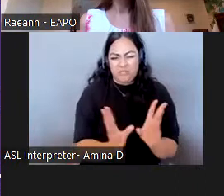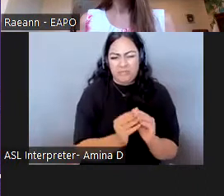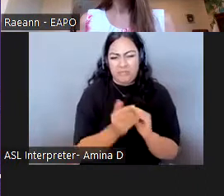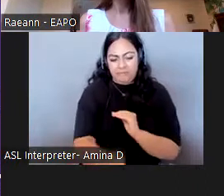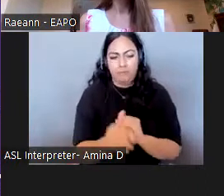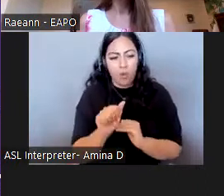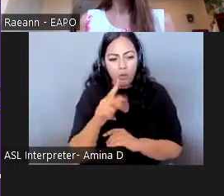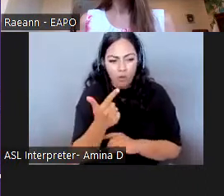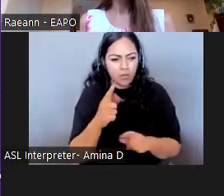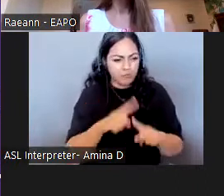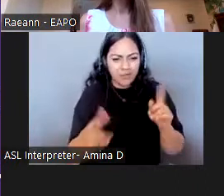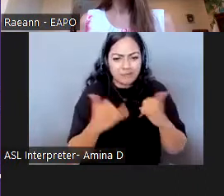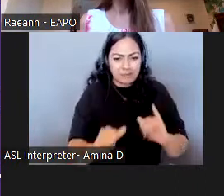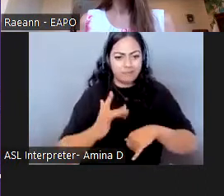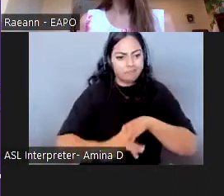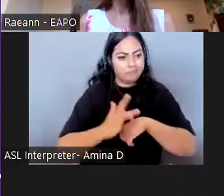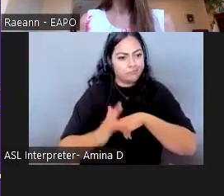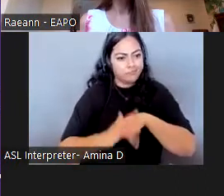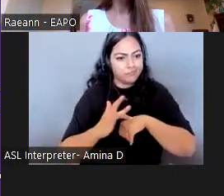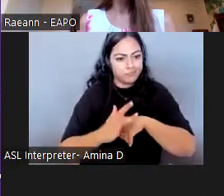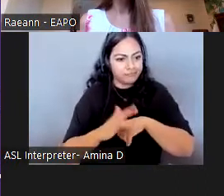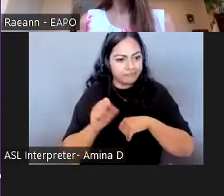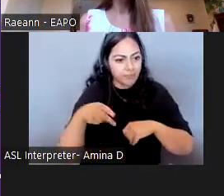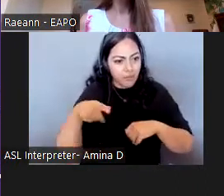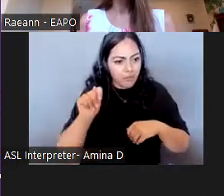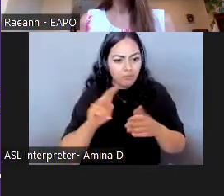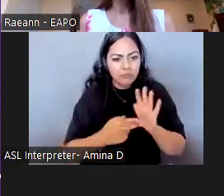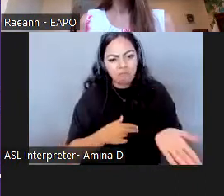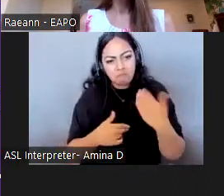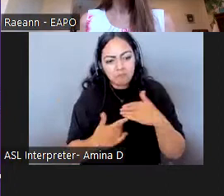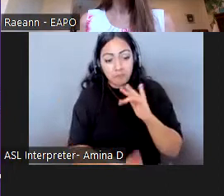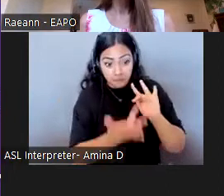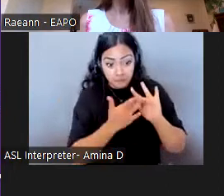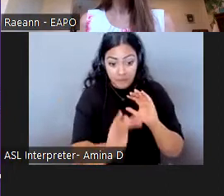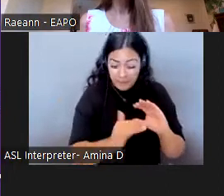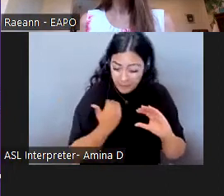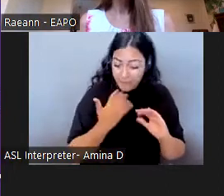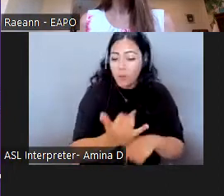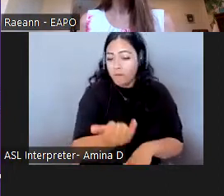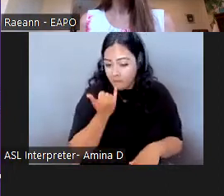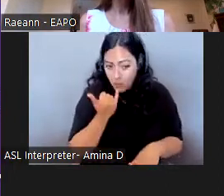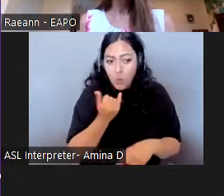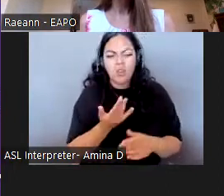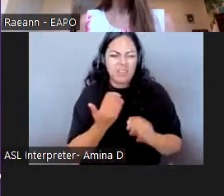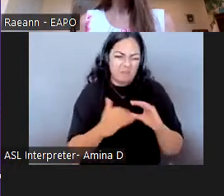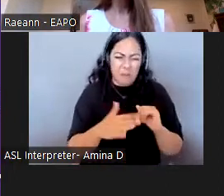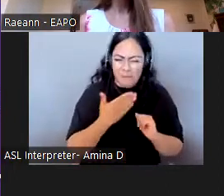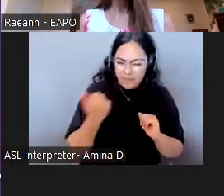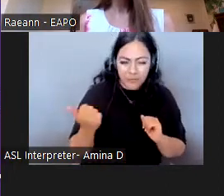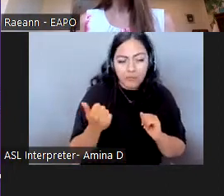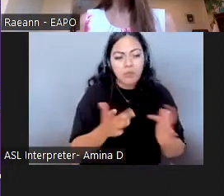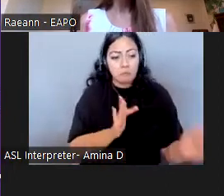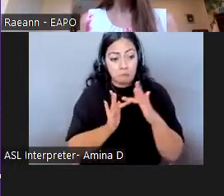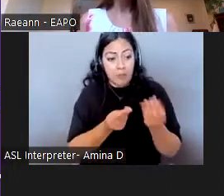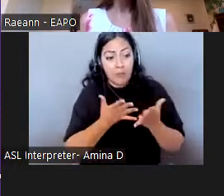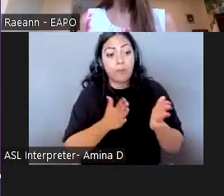but we still have spaces. So you can contact me by phone or by email is probably best. Great. And I have